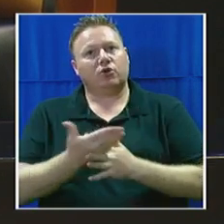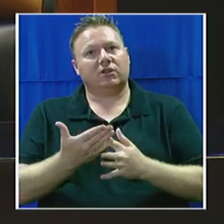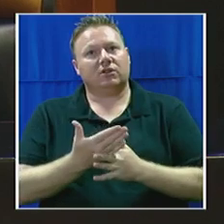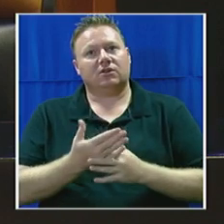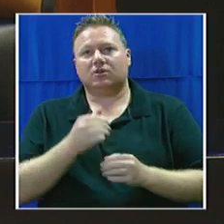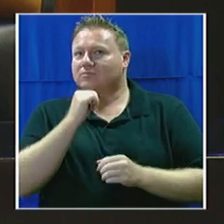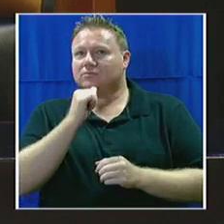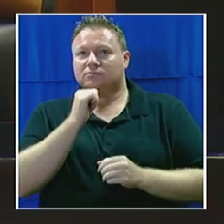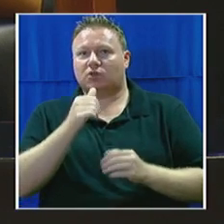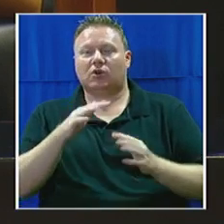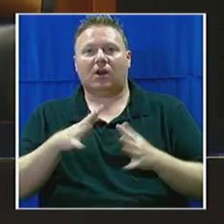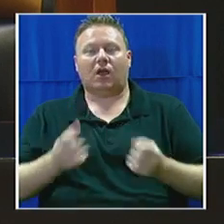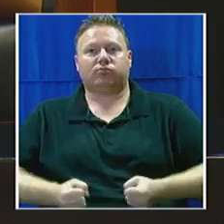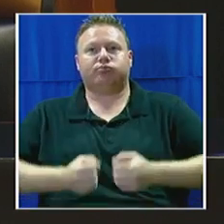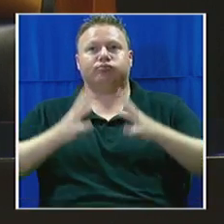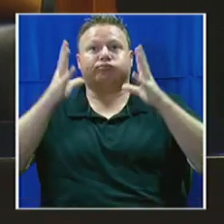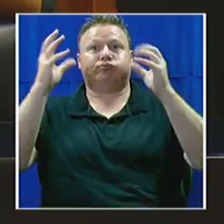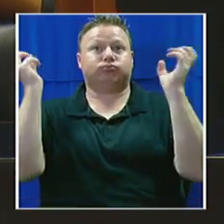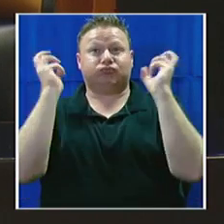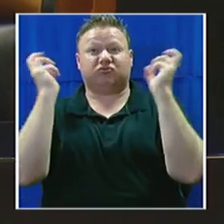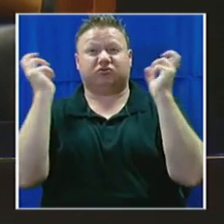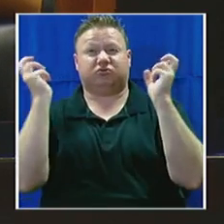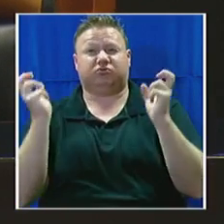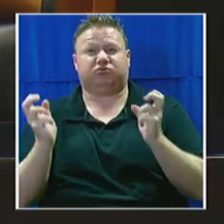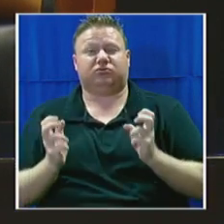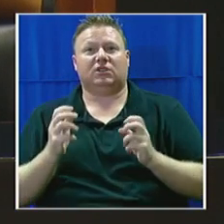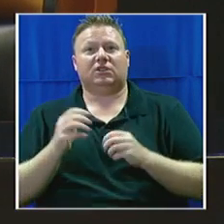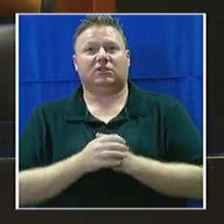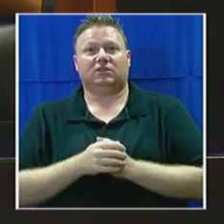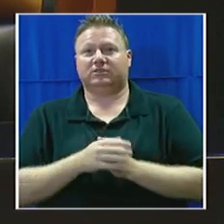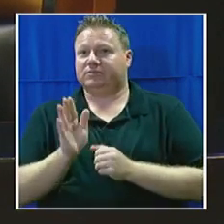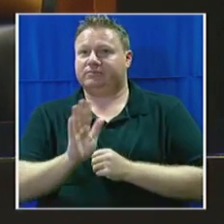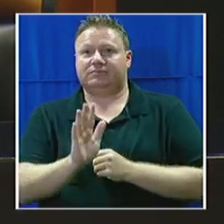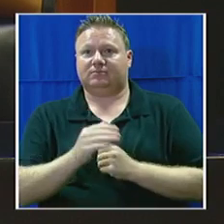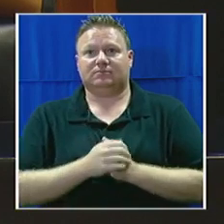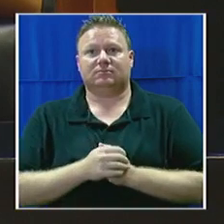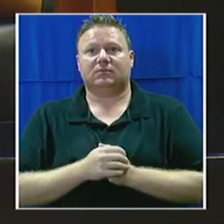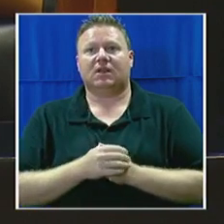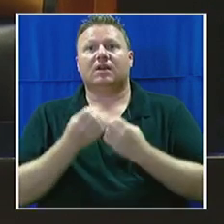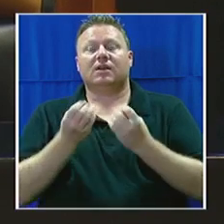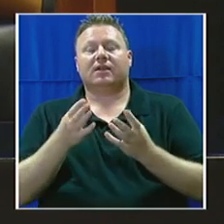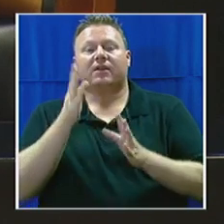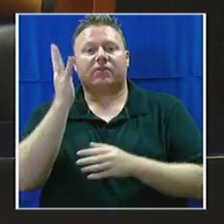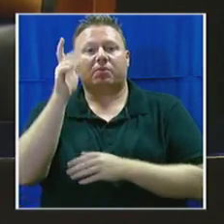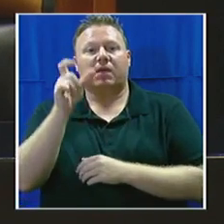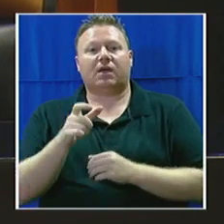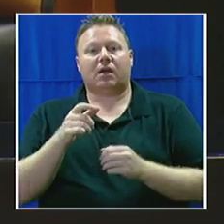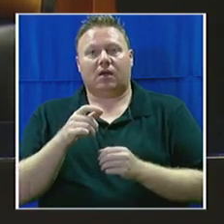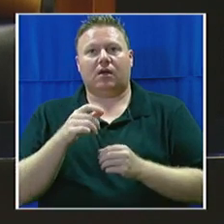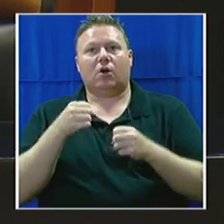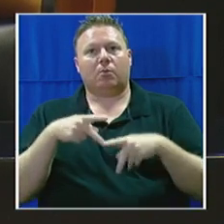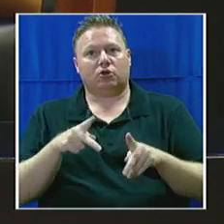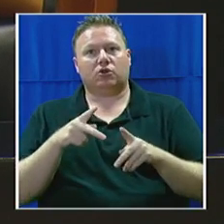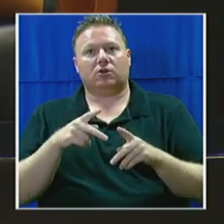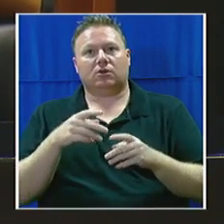not allowed to drown the speaker at the podium with your noise. Give the speaker at the podium the necessary opportunity